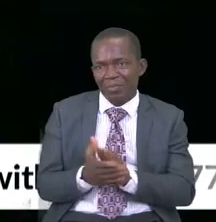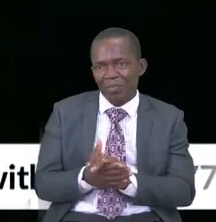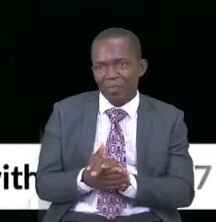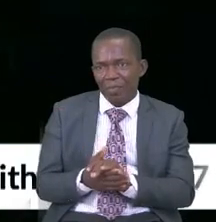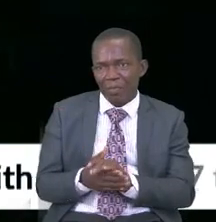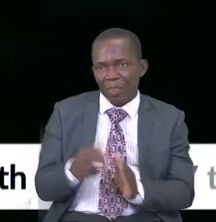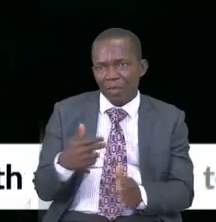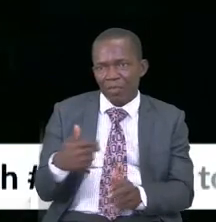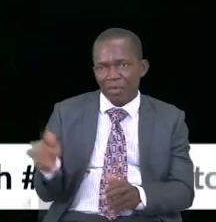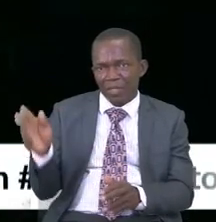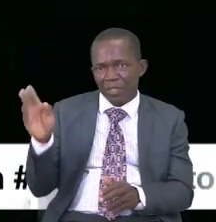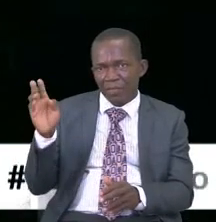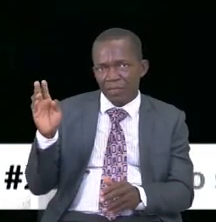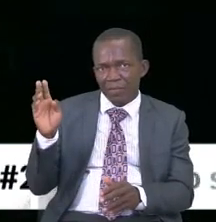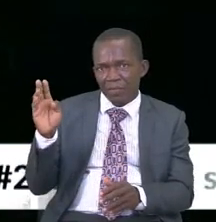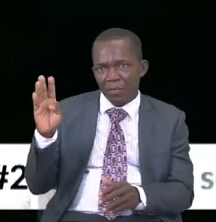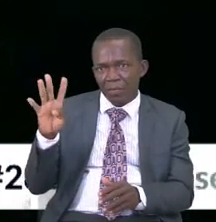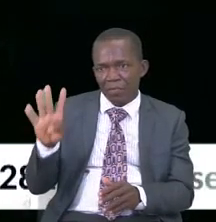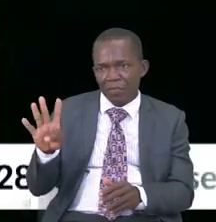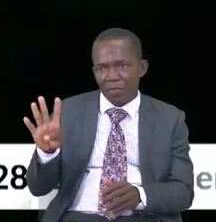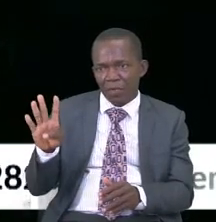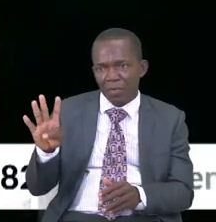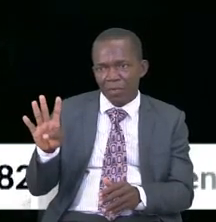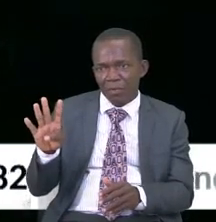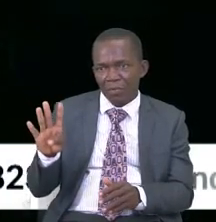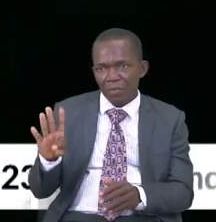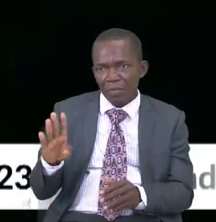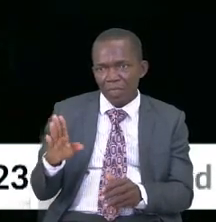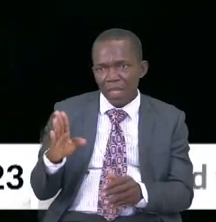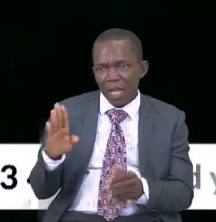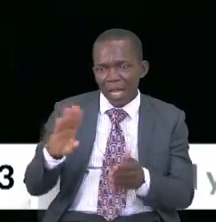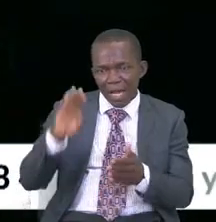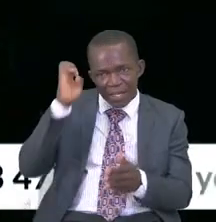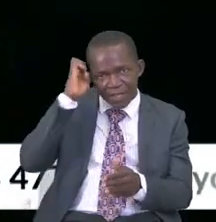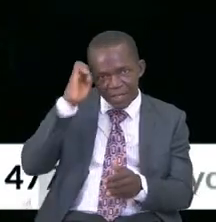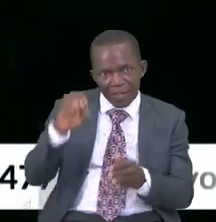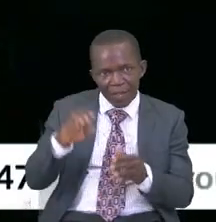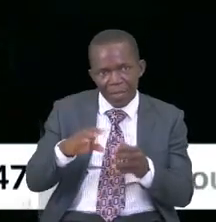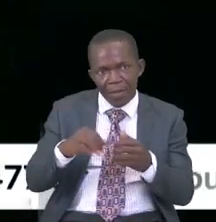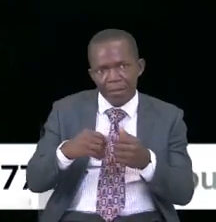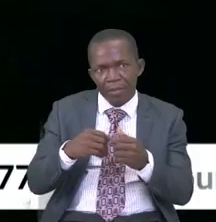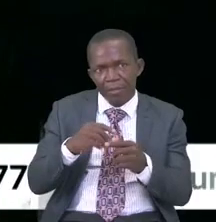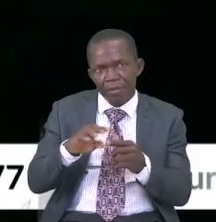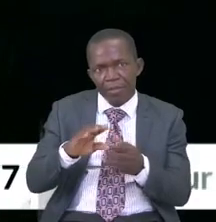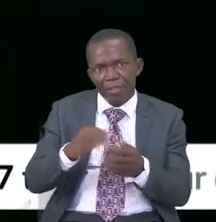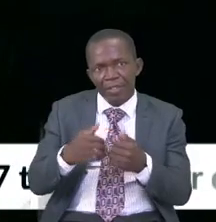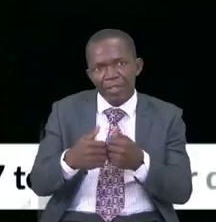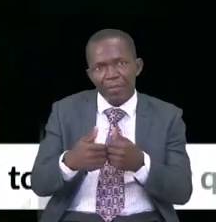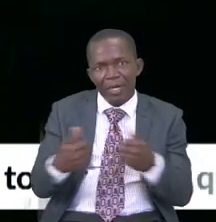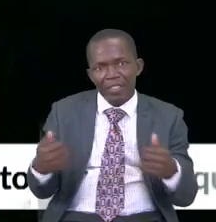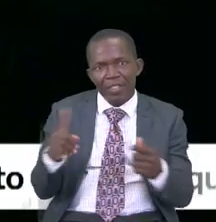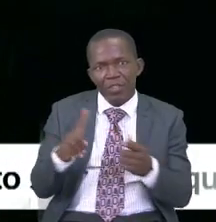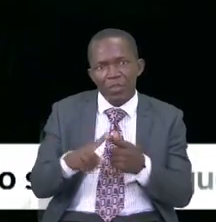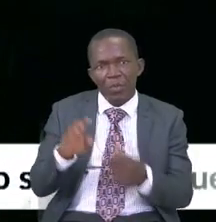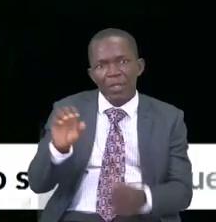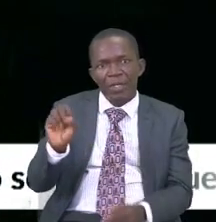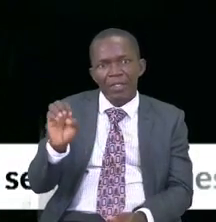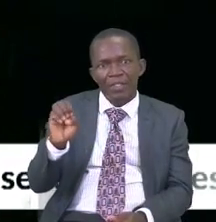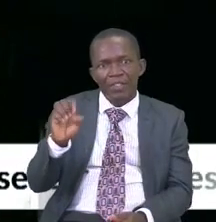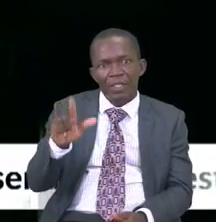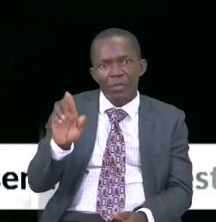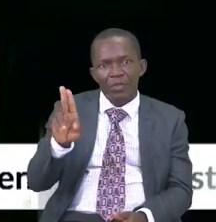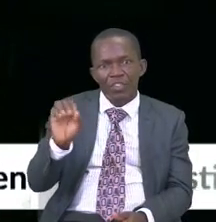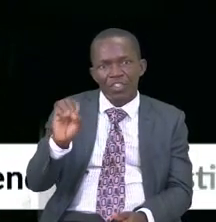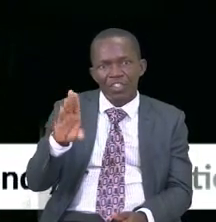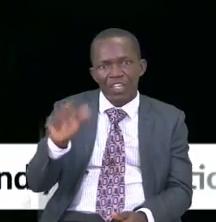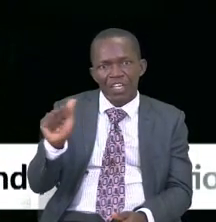Verse 4. So being sent forth by the Holy Ghost, they departed unto Seleucia, and from thence they sailed to Cyprus. And when they were at Salamis, they